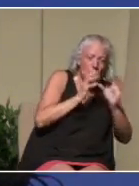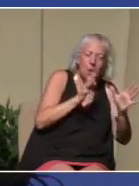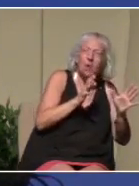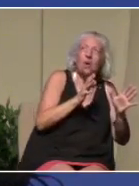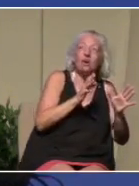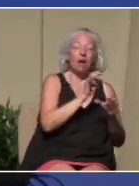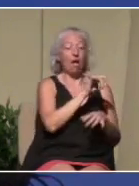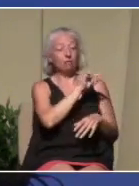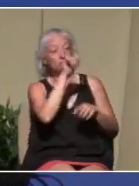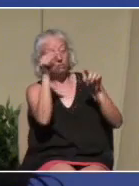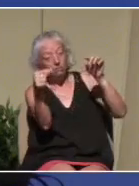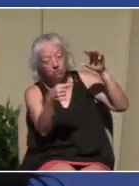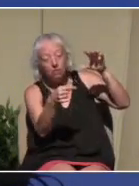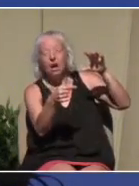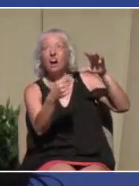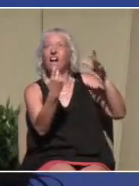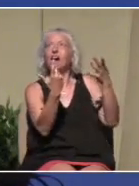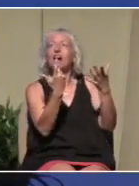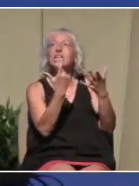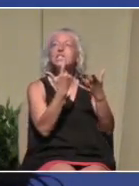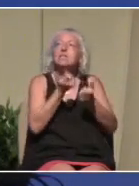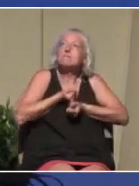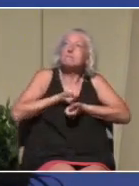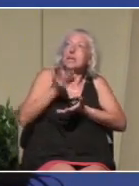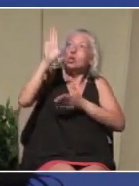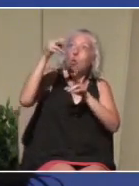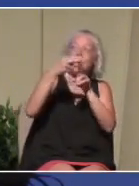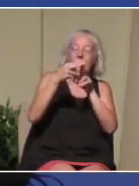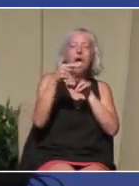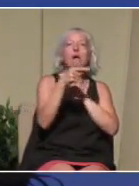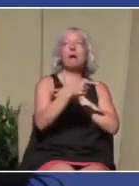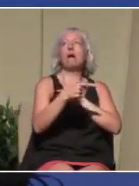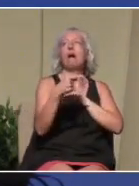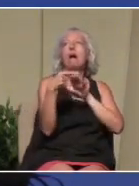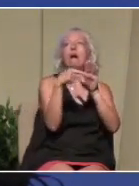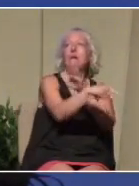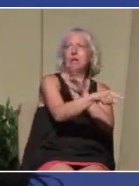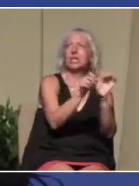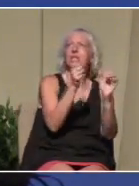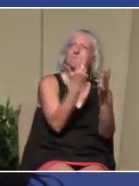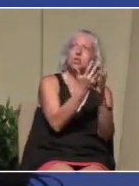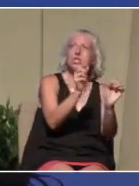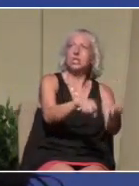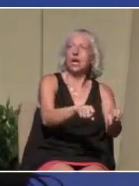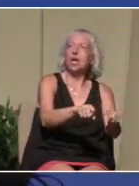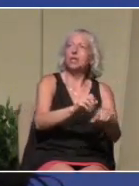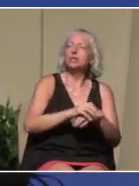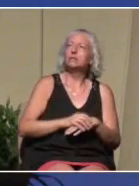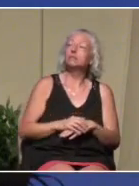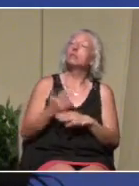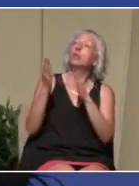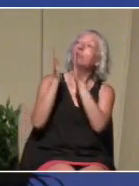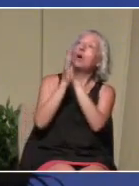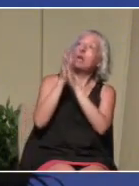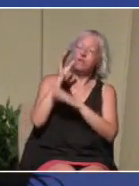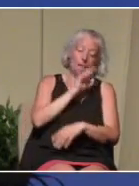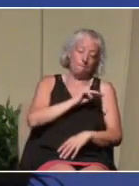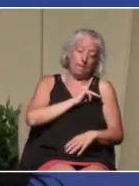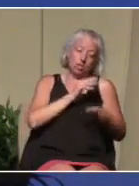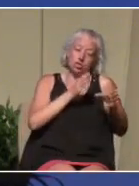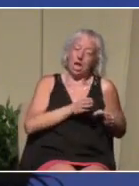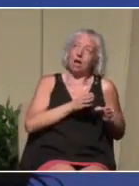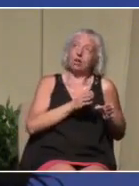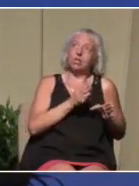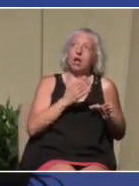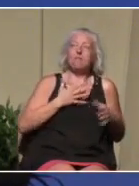countries where speaking your name can bring persecution and imprisonment. Lord, we pray for those missionaries who bravely go to